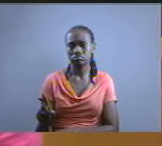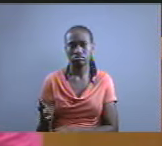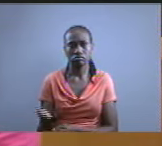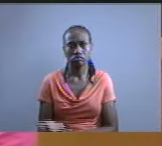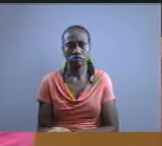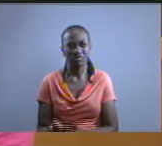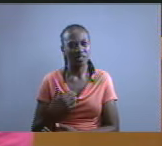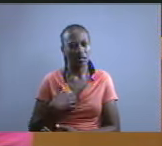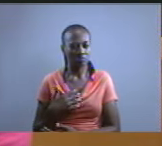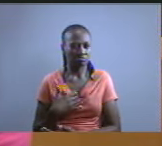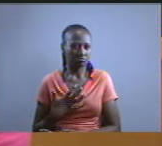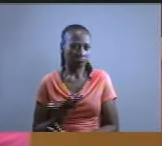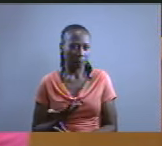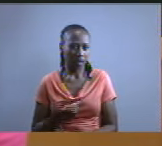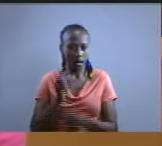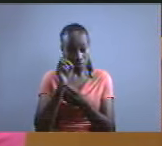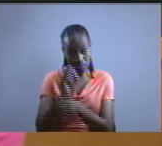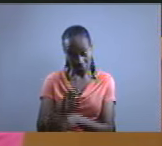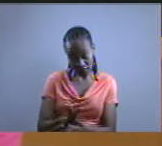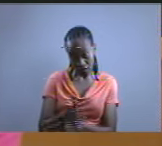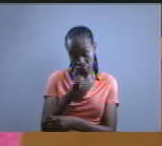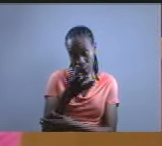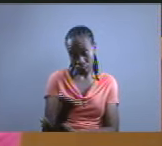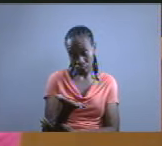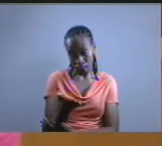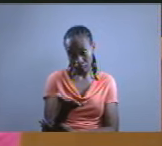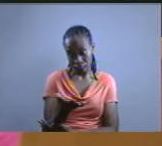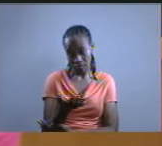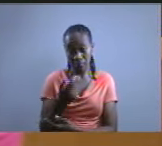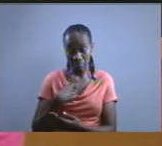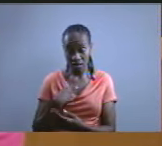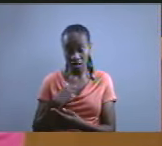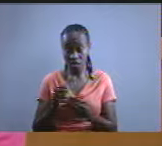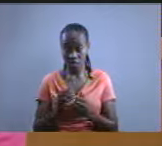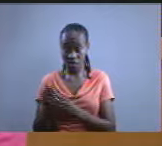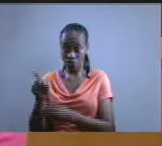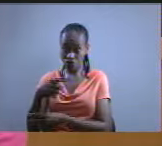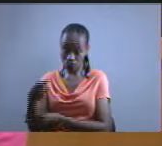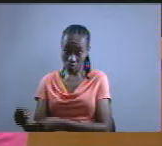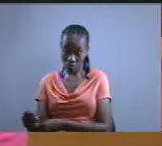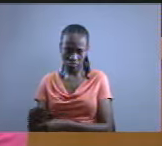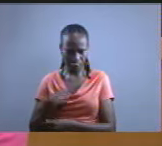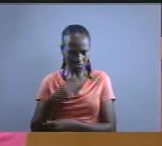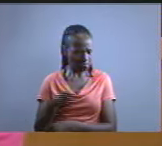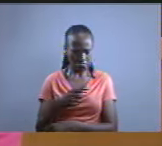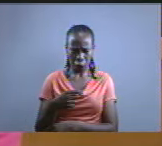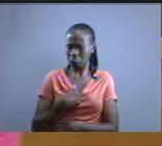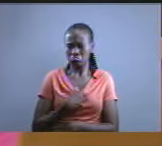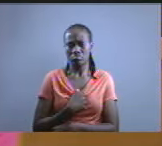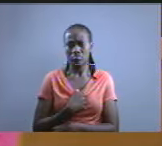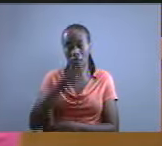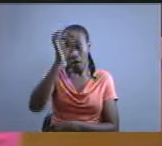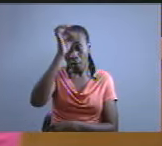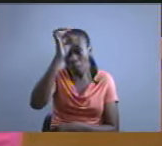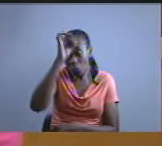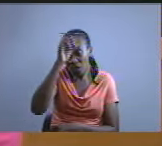I would like to advise you that I did not mislead the House. The police committee is sitting